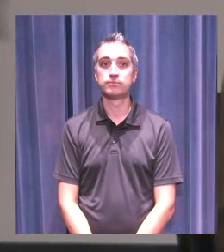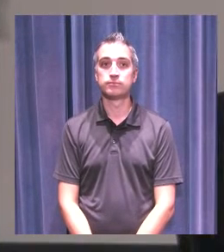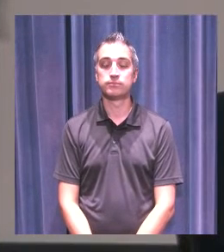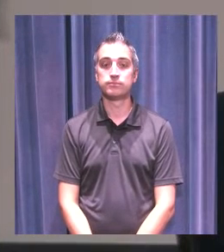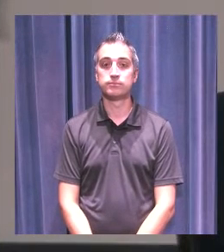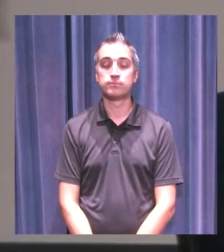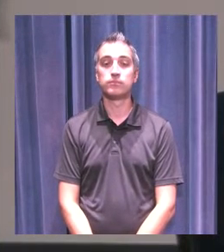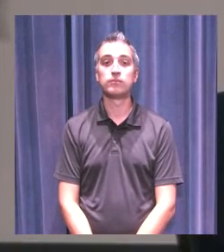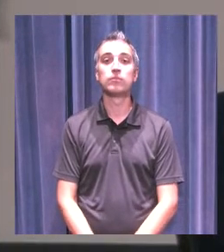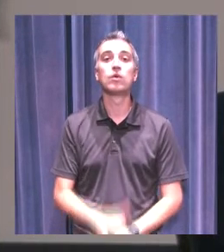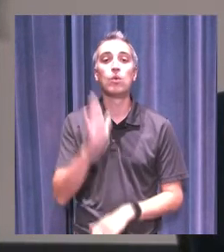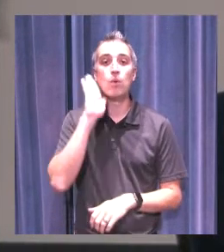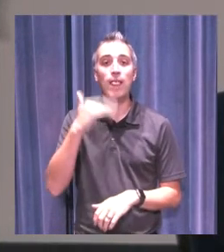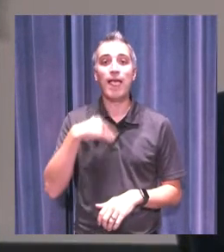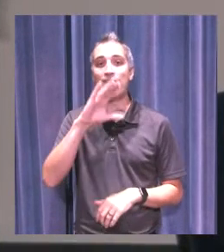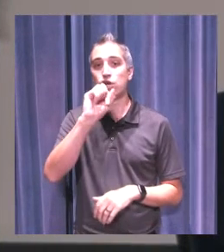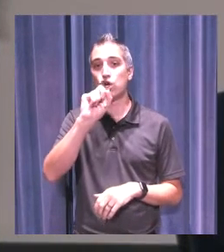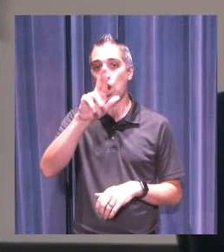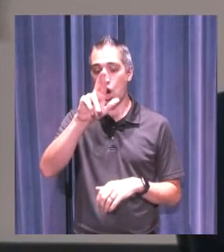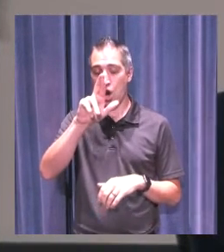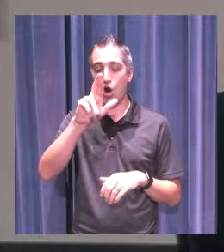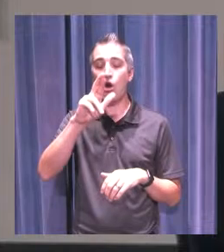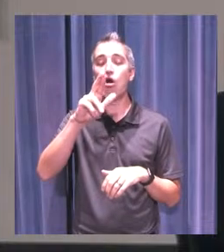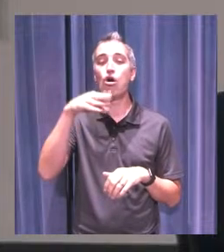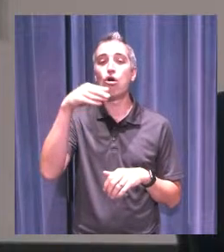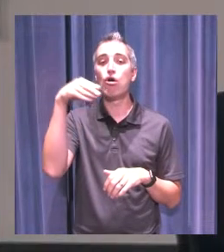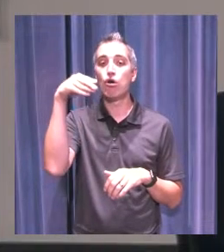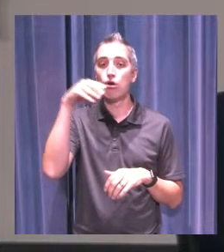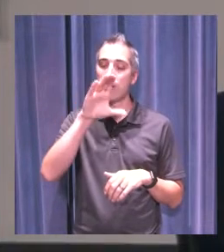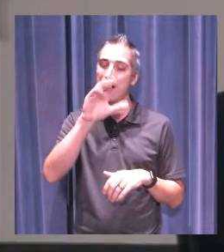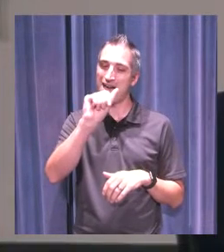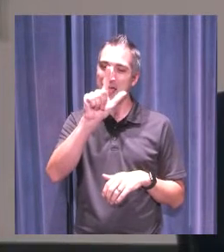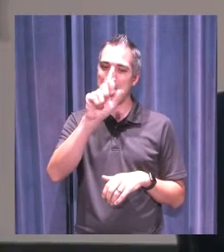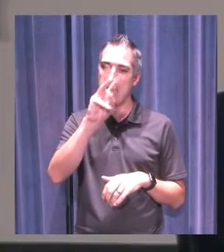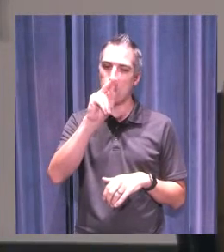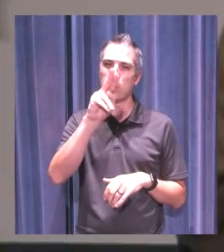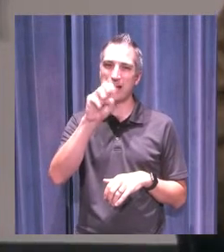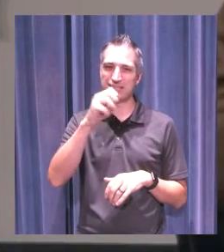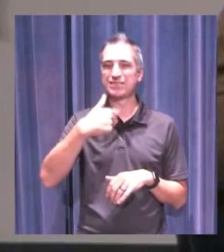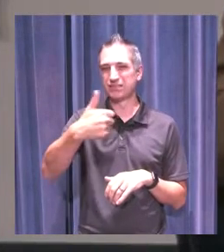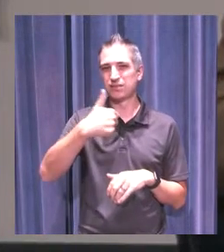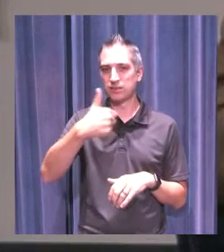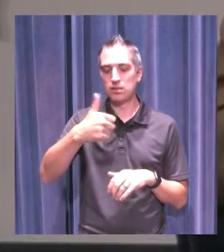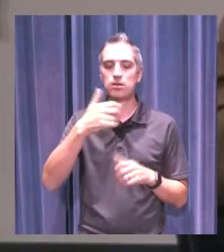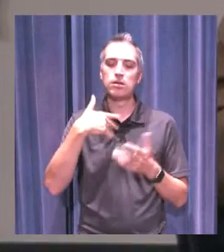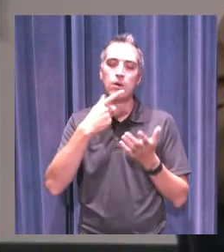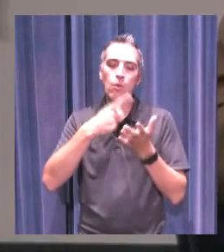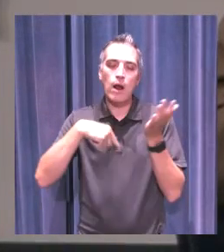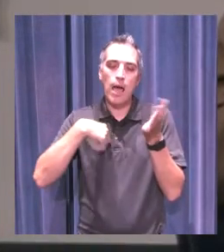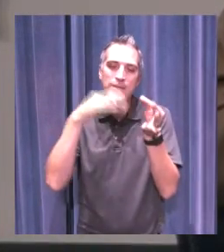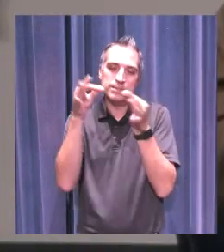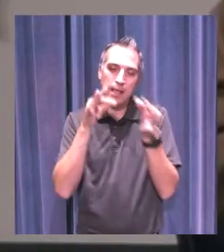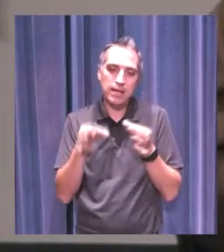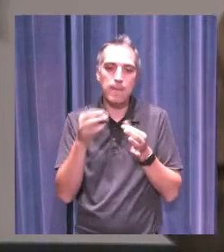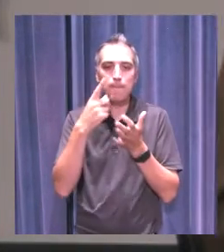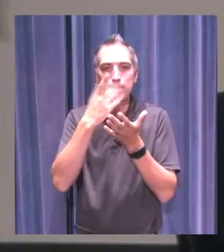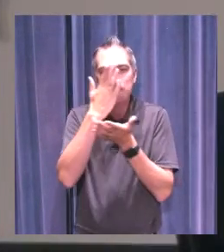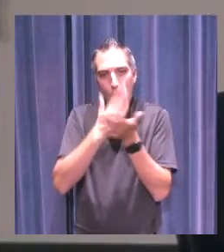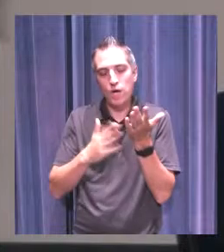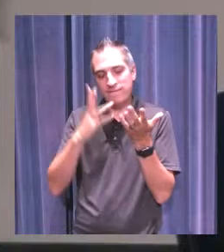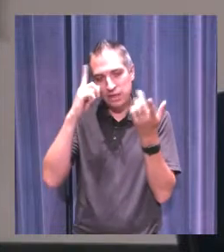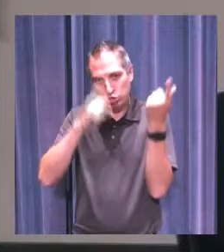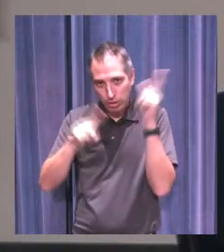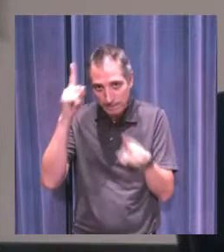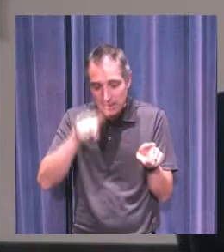There would be a car allowance paid to Ms. Richardson Snell. And just so you know, what I'm doing is part of this agreement